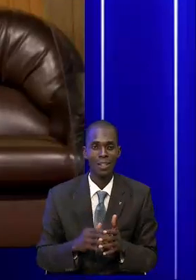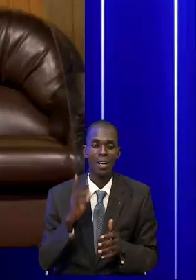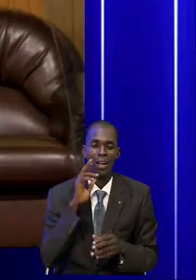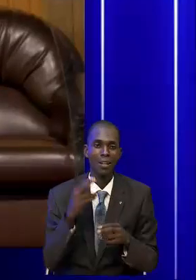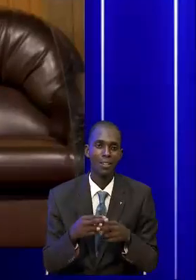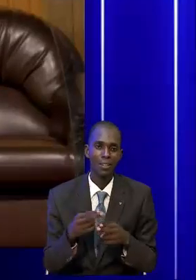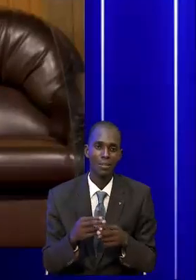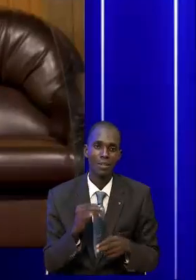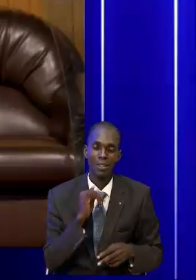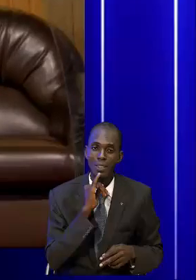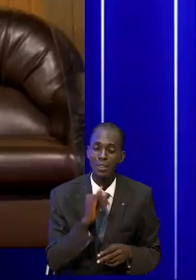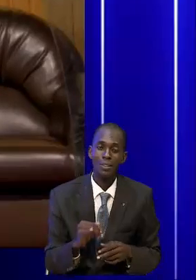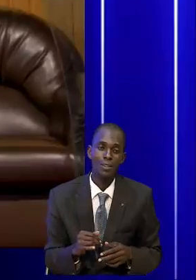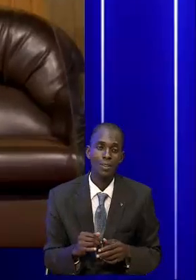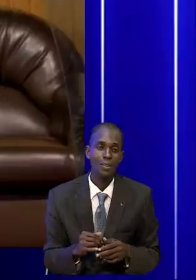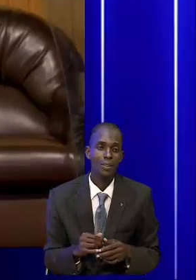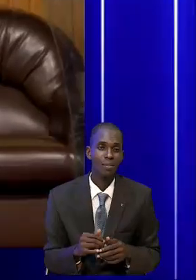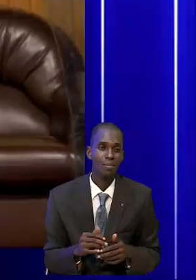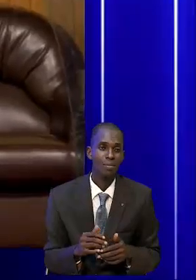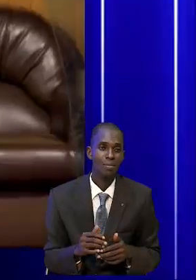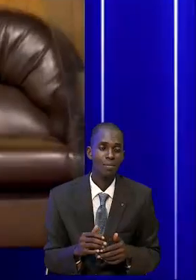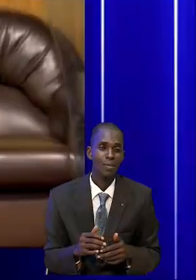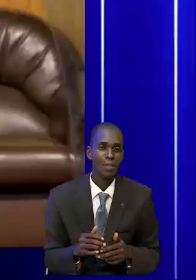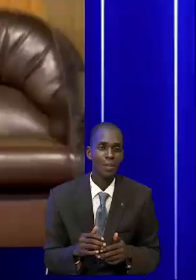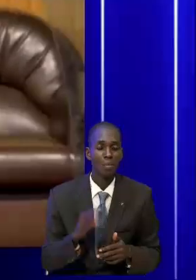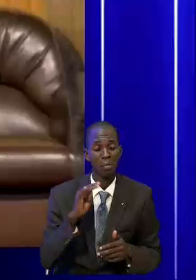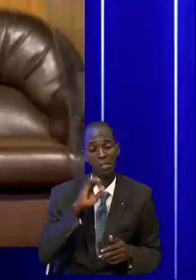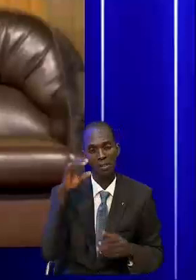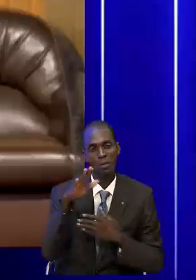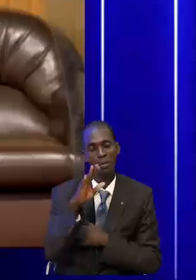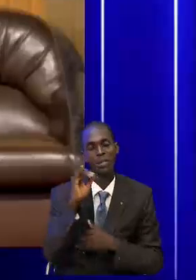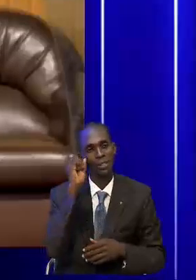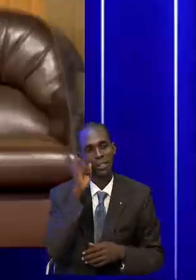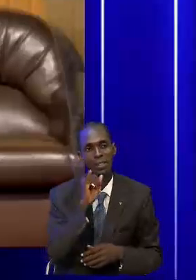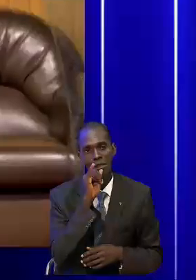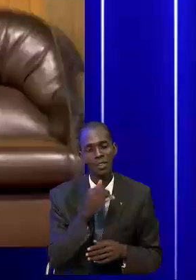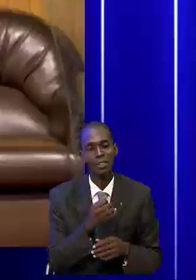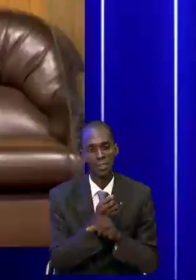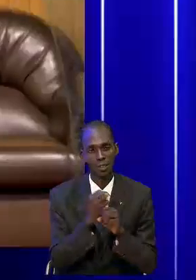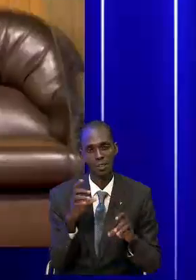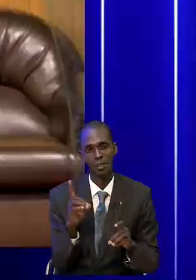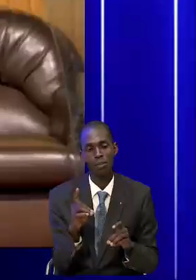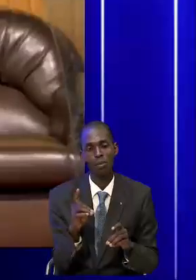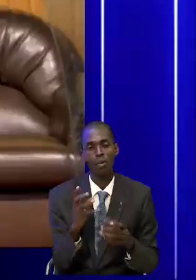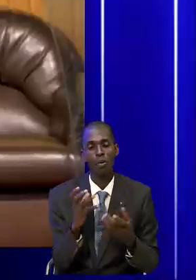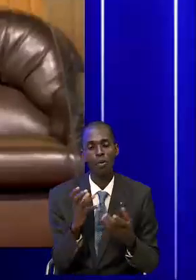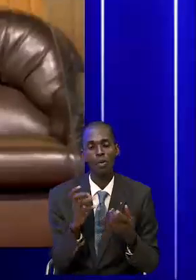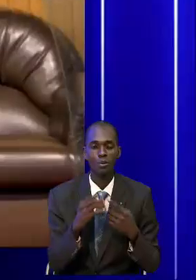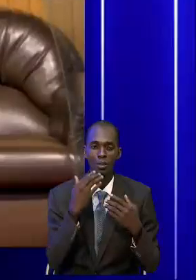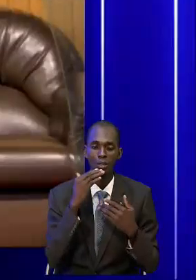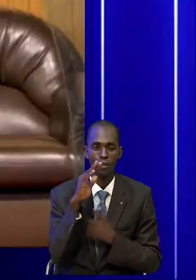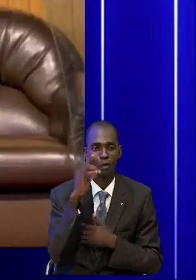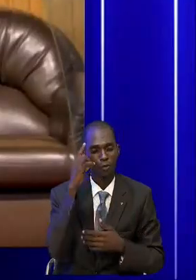The Lord. Praise Master Jesus. My name is Christina Egomo. By the grace of God, I